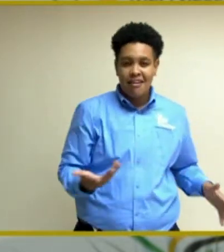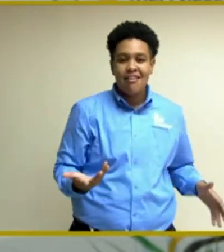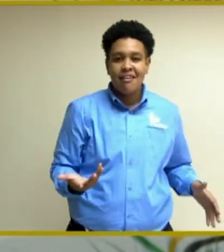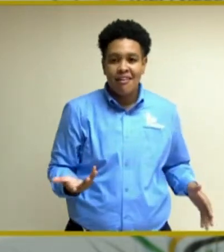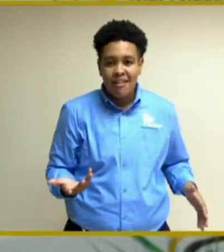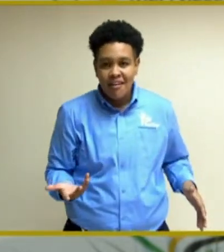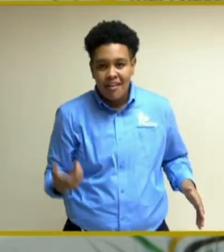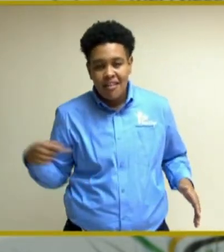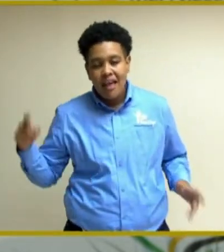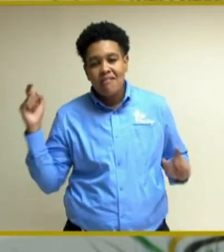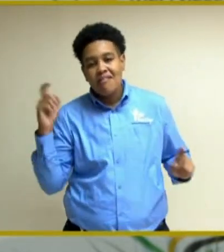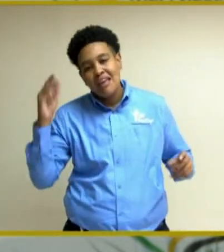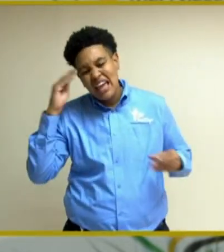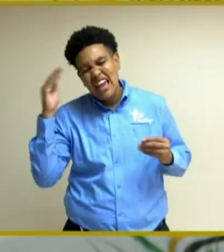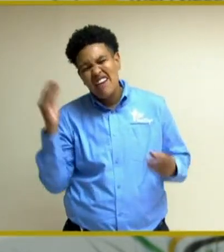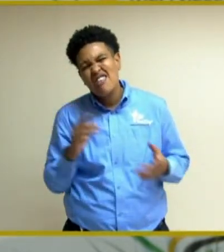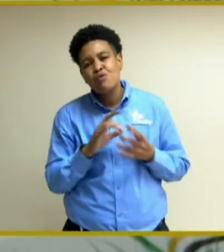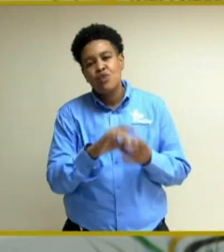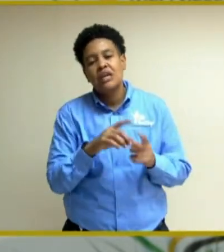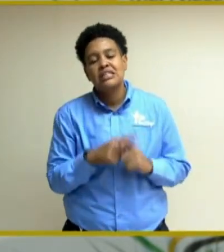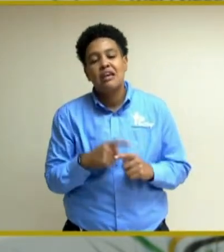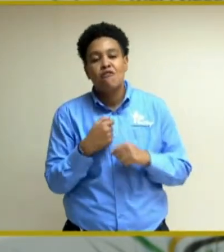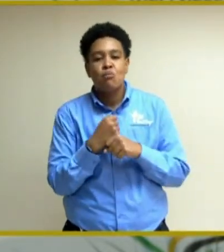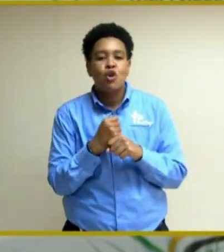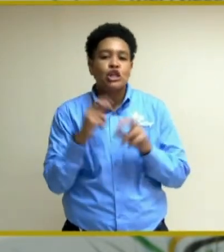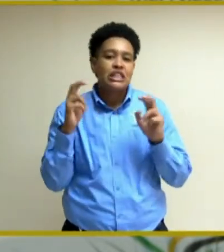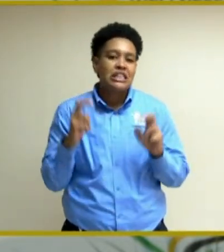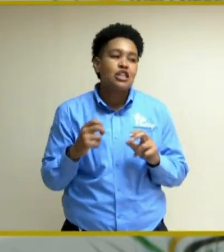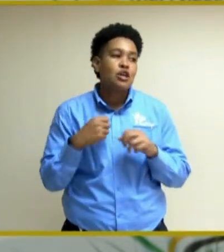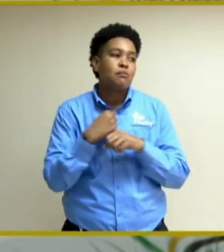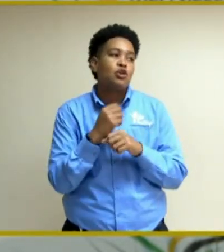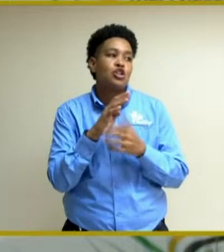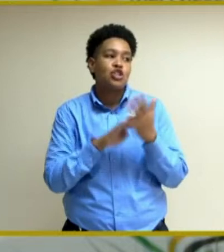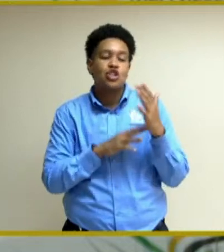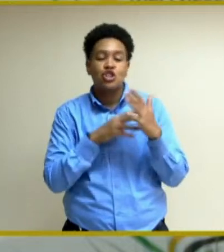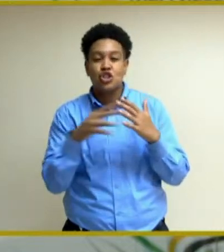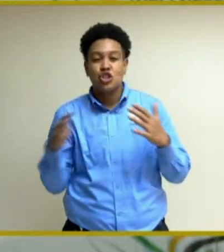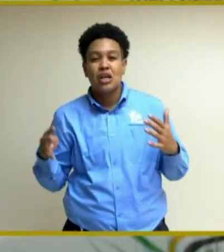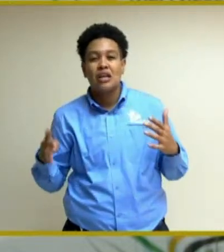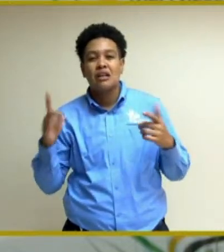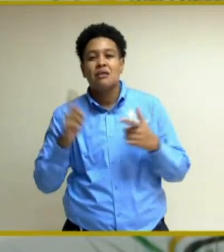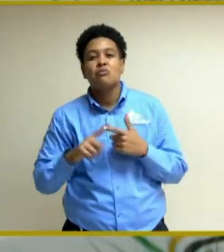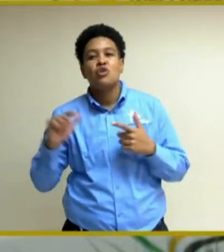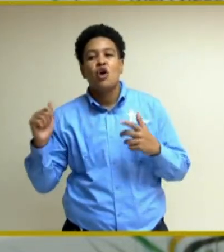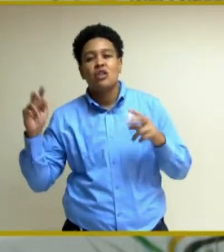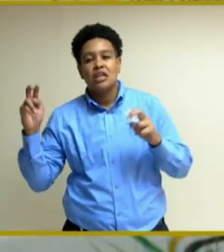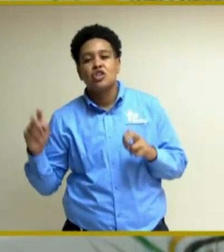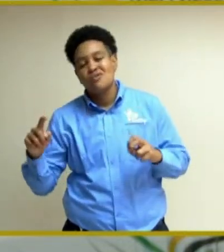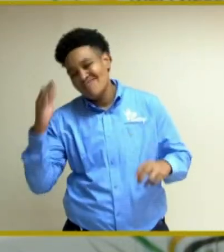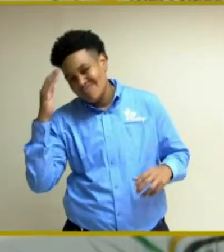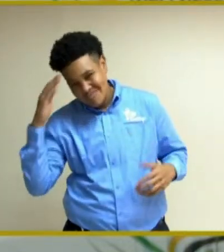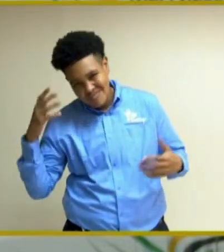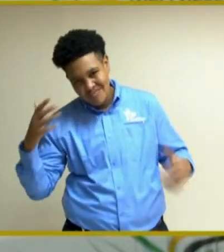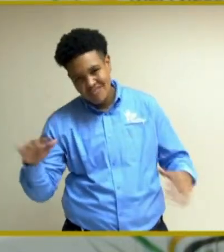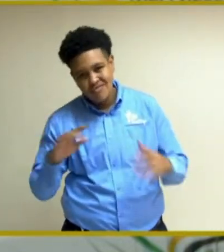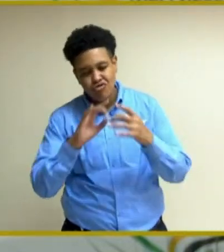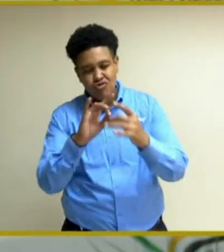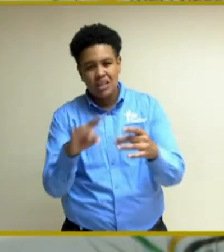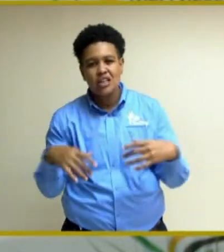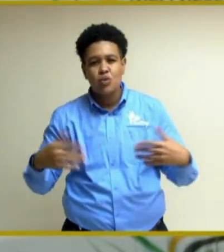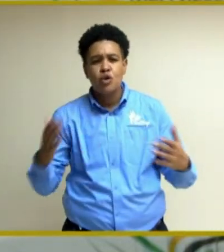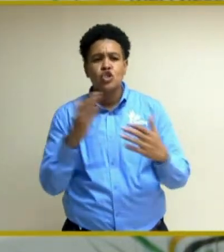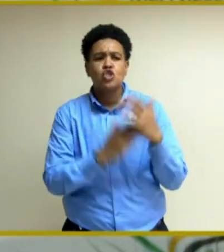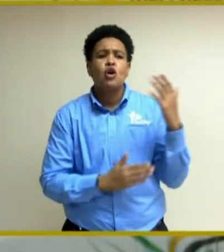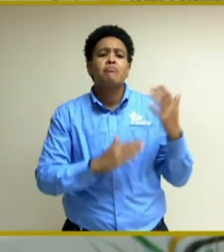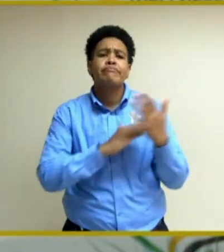have given information around production issues, production scheduling, and there are other issues, as you know, in terms of some